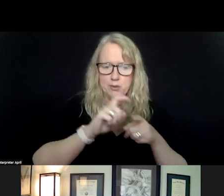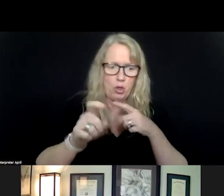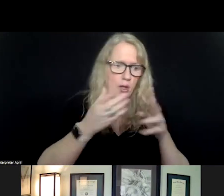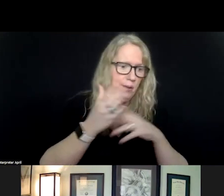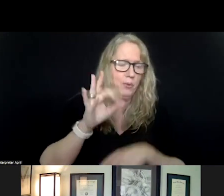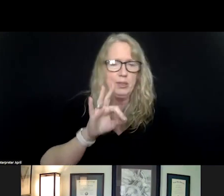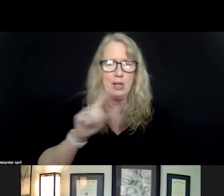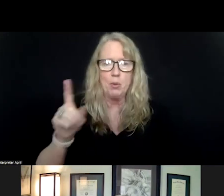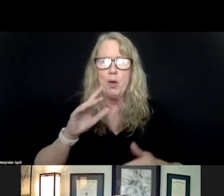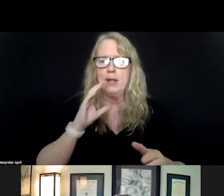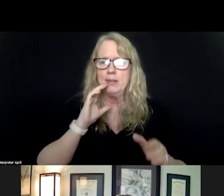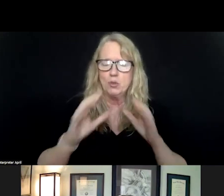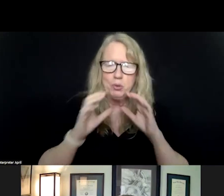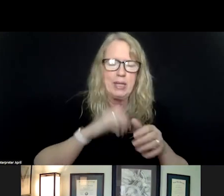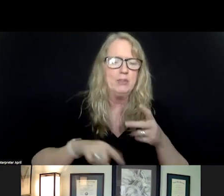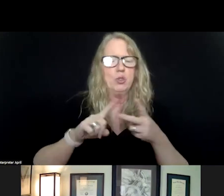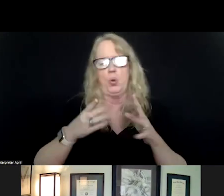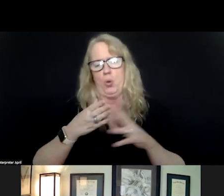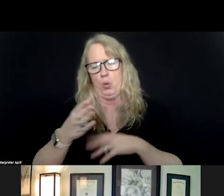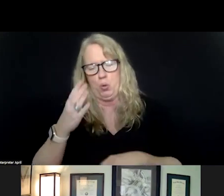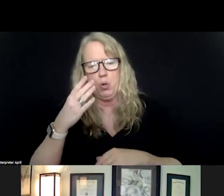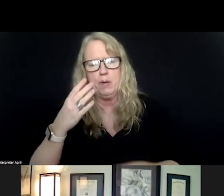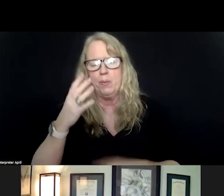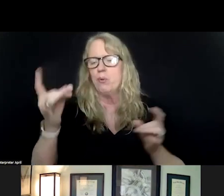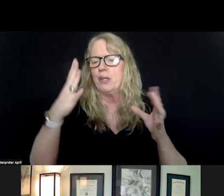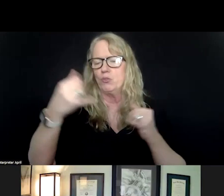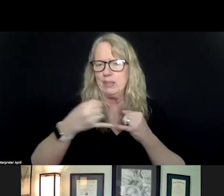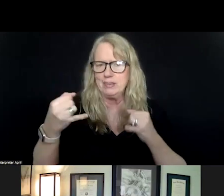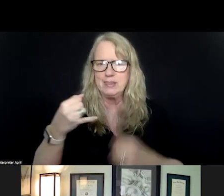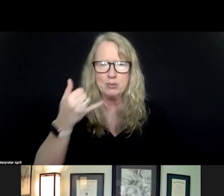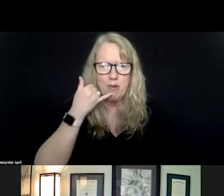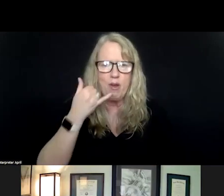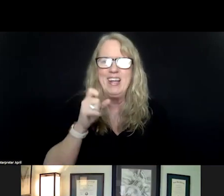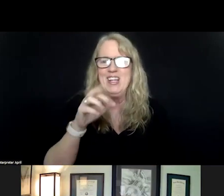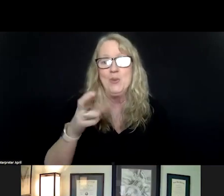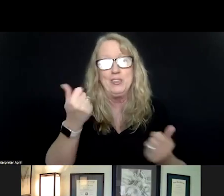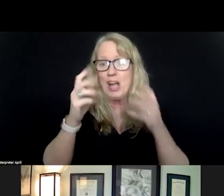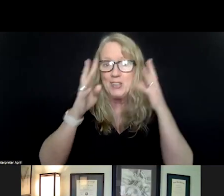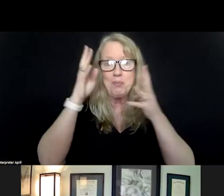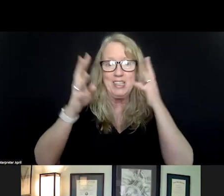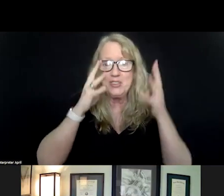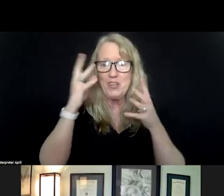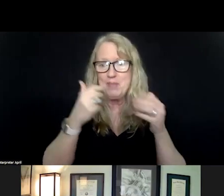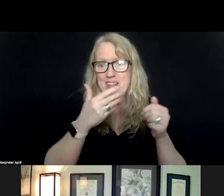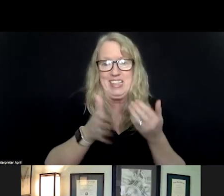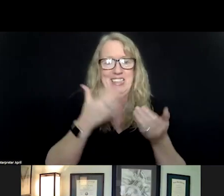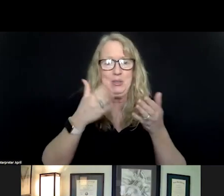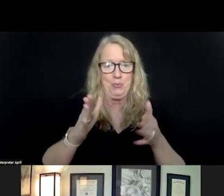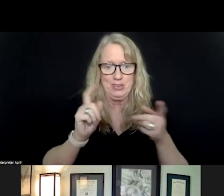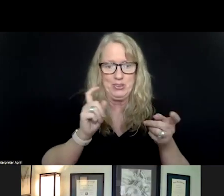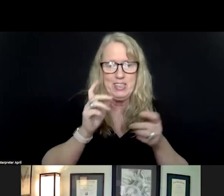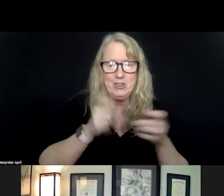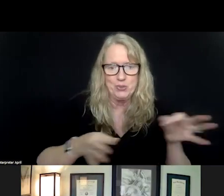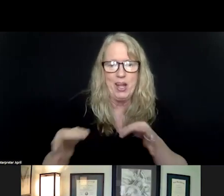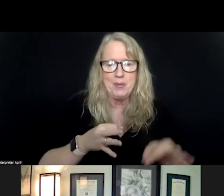911 communications or through the crisis line. So we try and be as creative as possible is probably the easiest way to describe it. But again, referencing